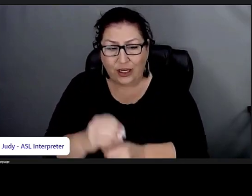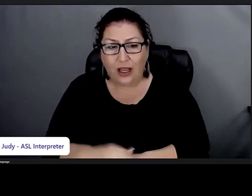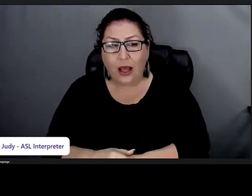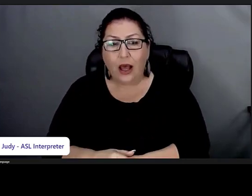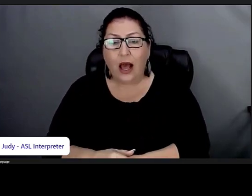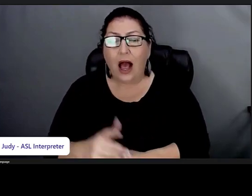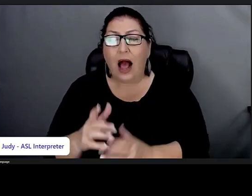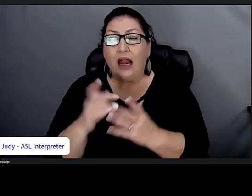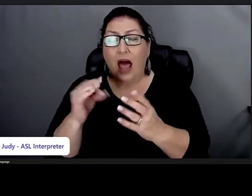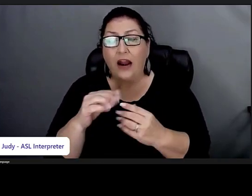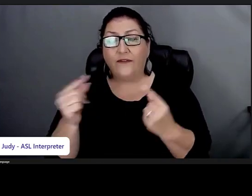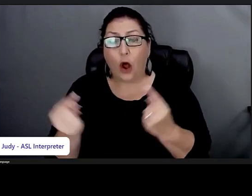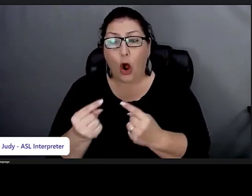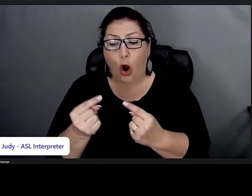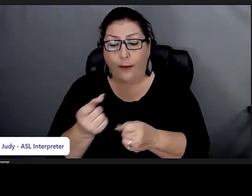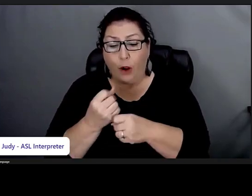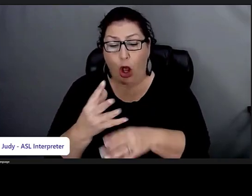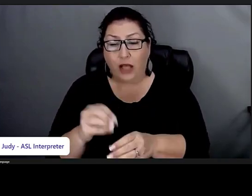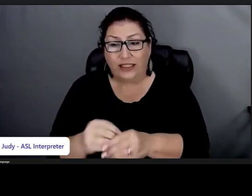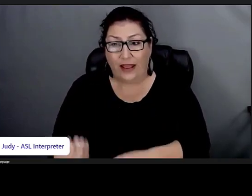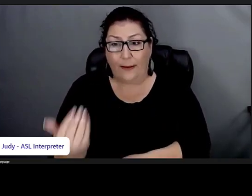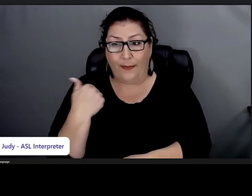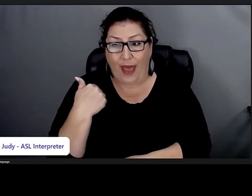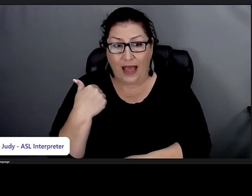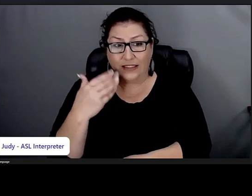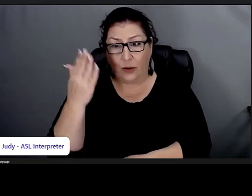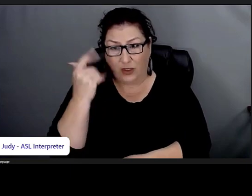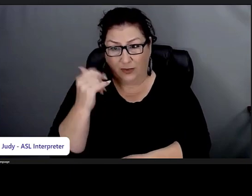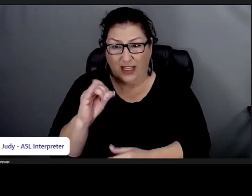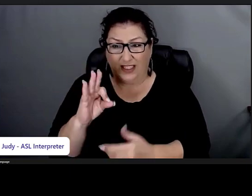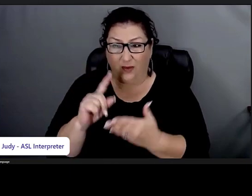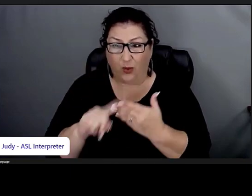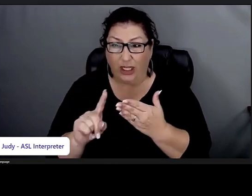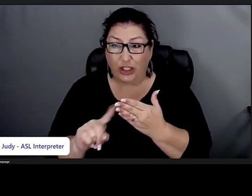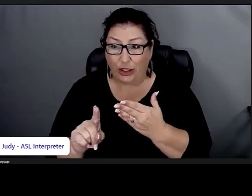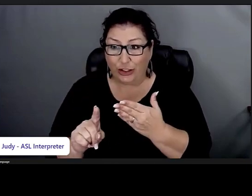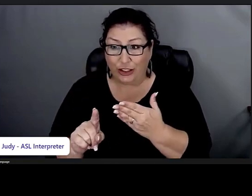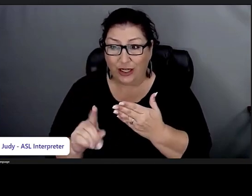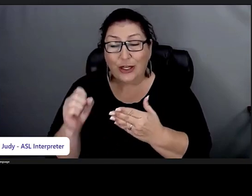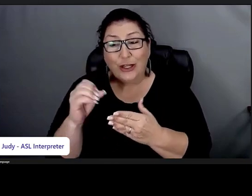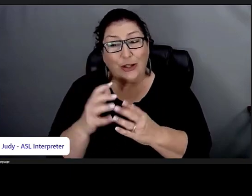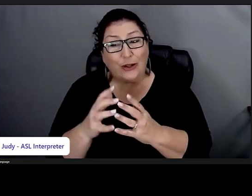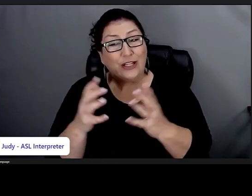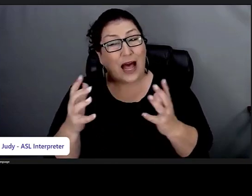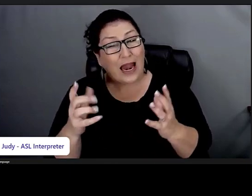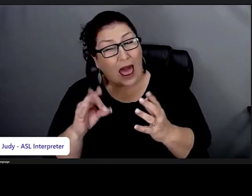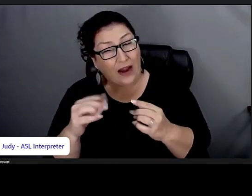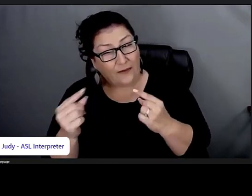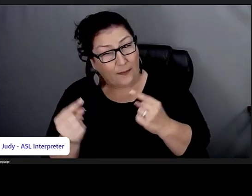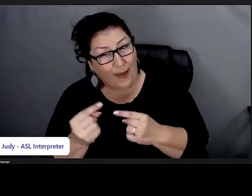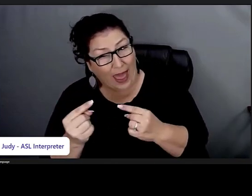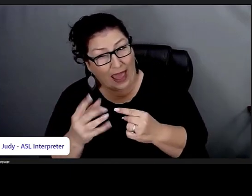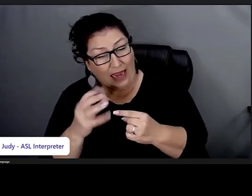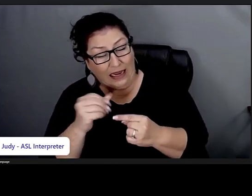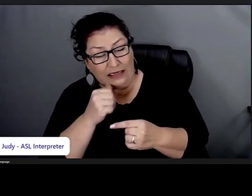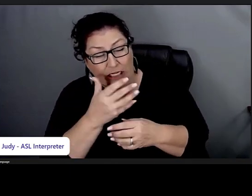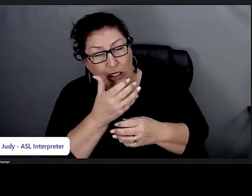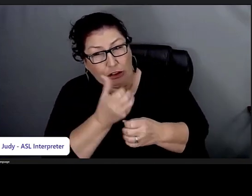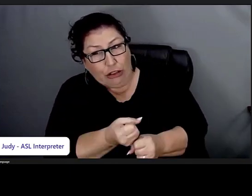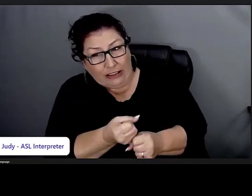harm caused in the past was under the name of research. So there is a lot of pain and mistrust